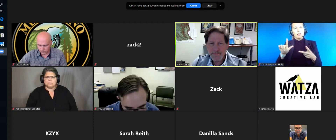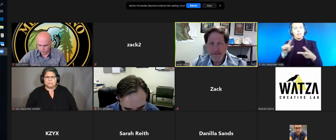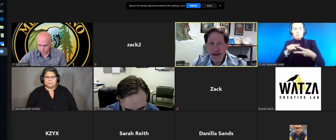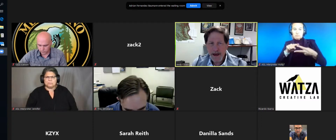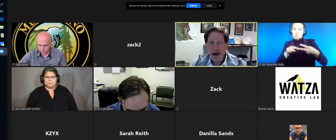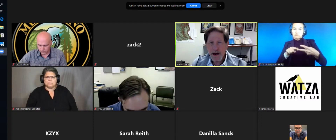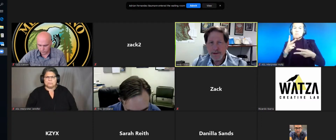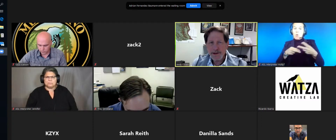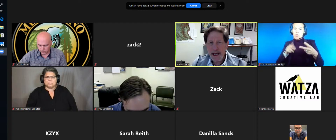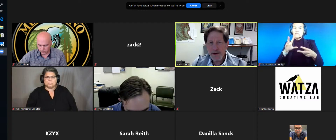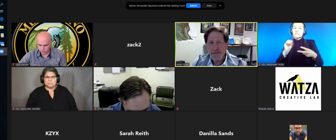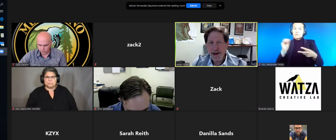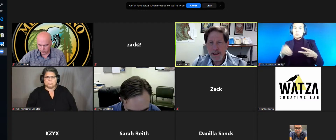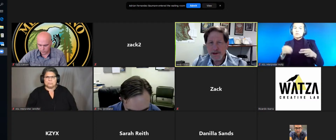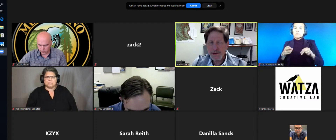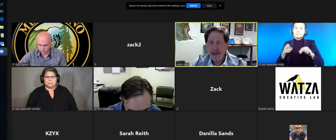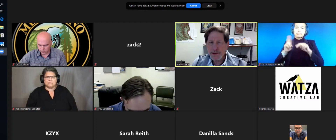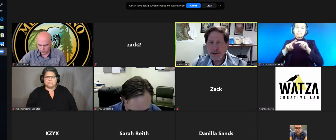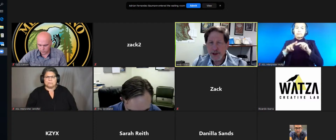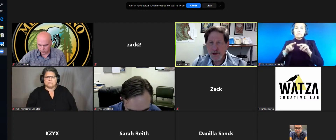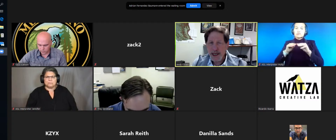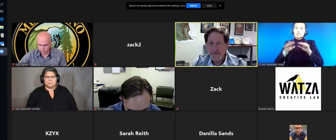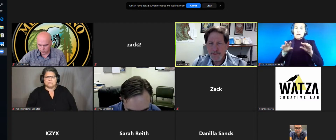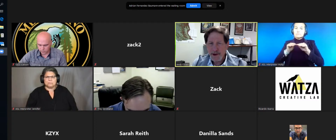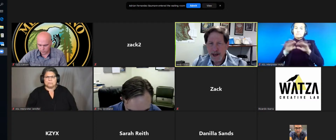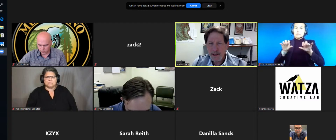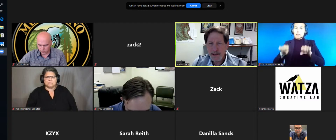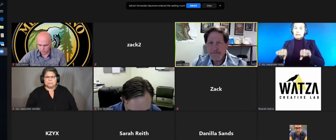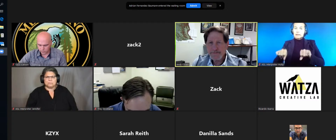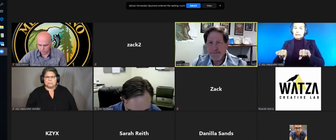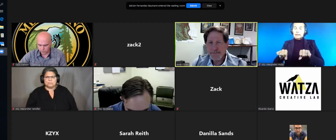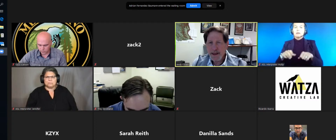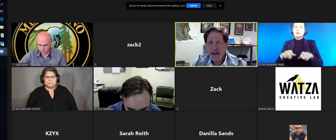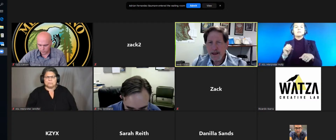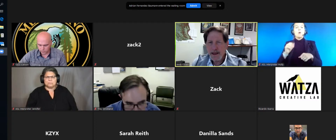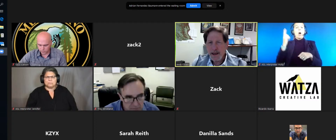transmissible. Humboldt's outbreak is related to the UK variety.